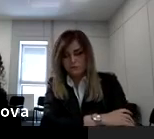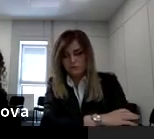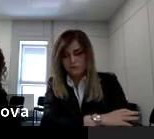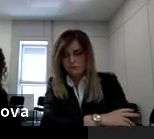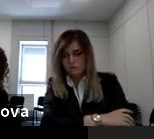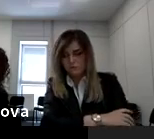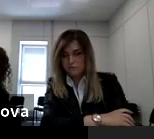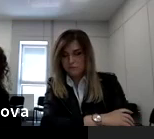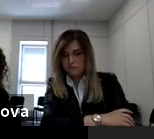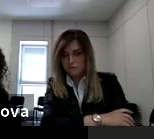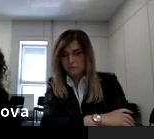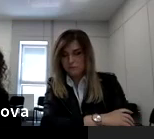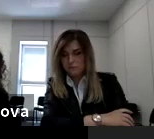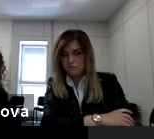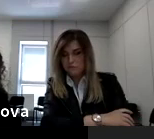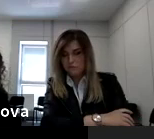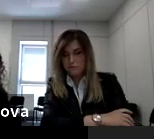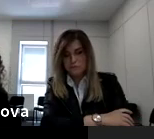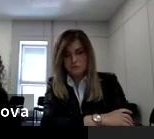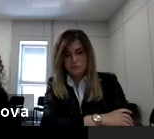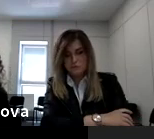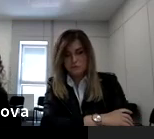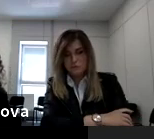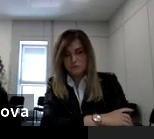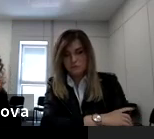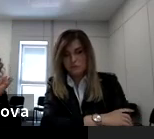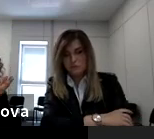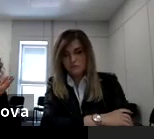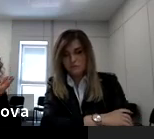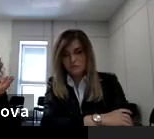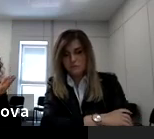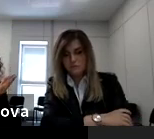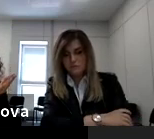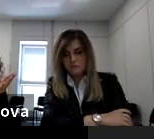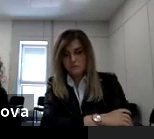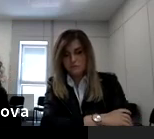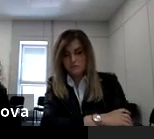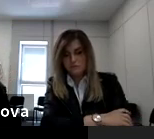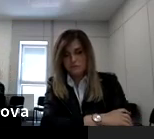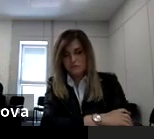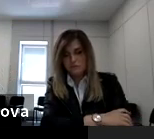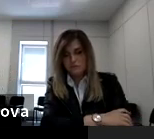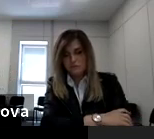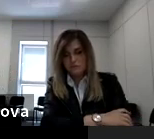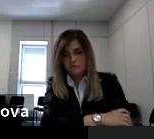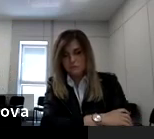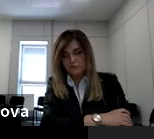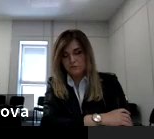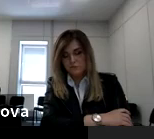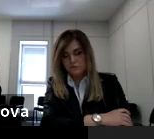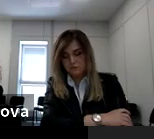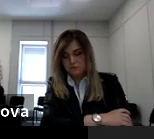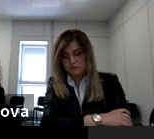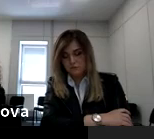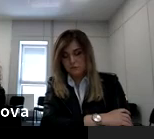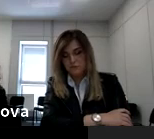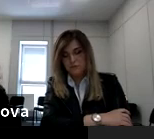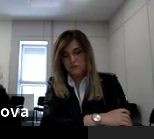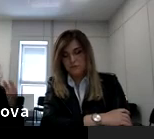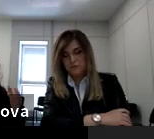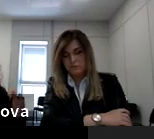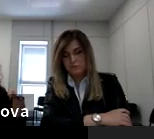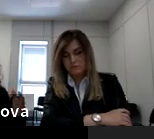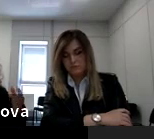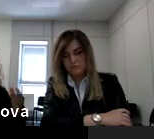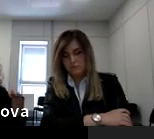make some engineering documentation. And it provides us to pre-production lot. So